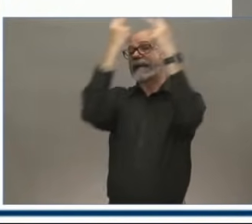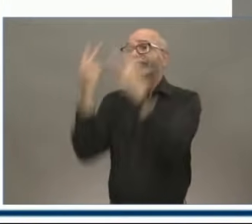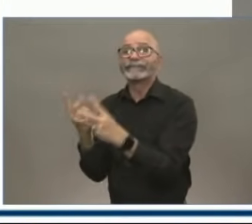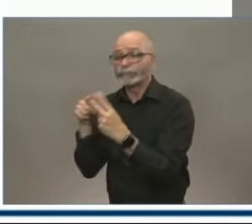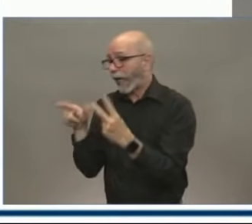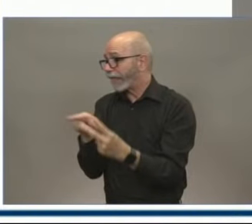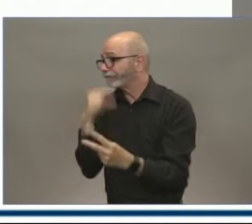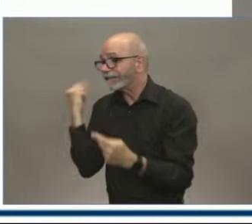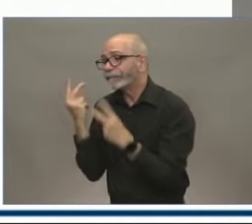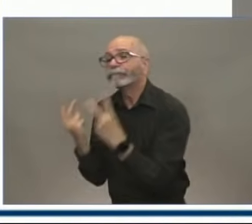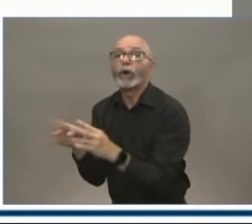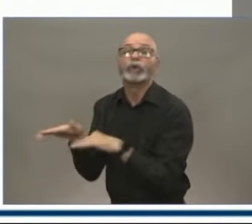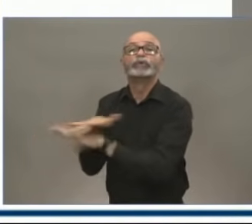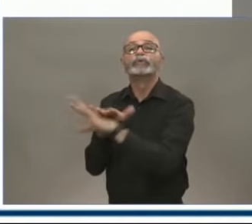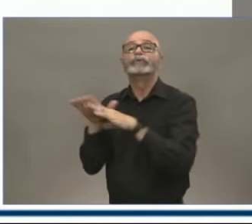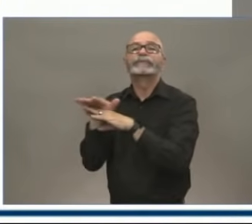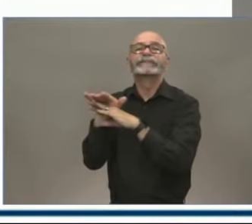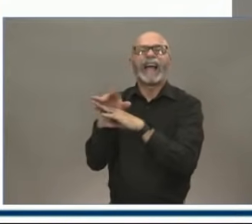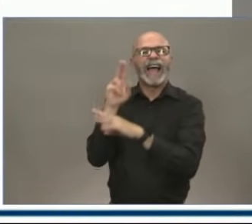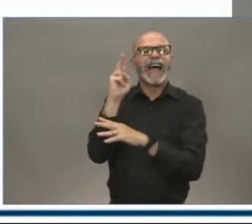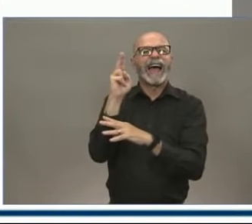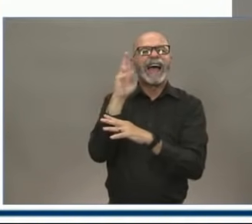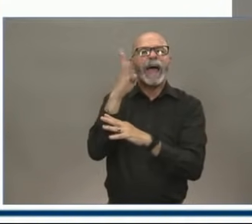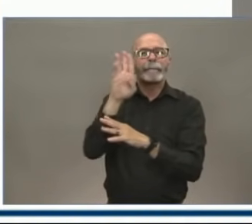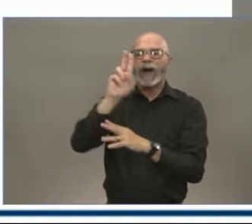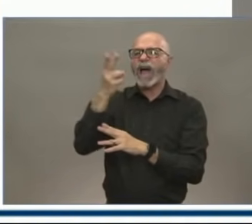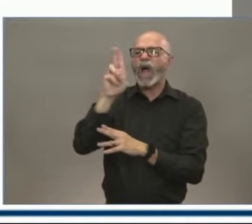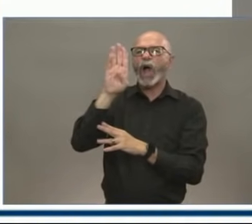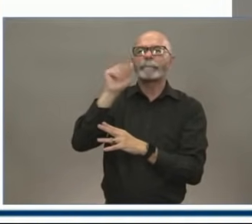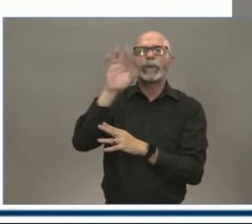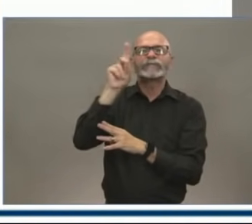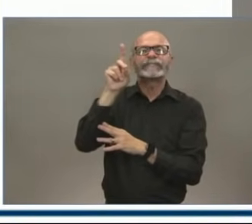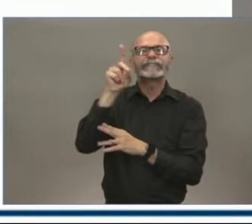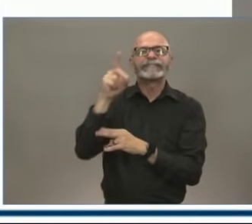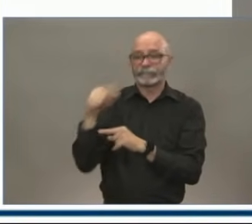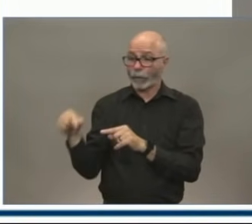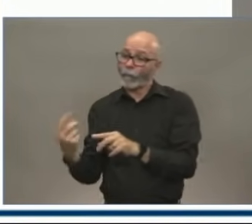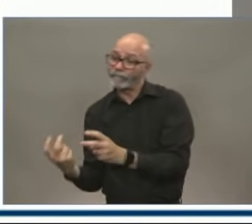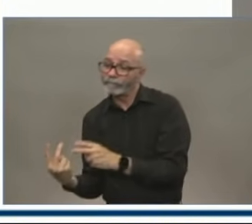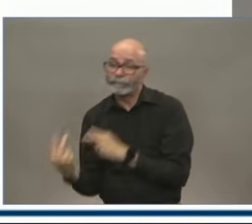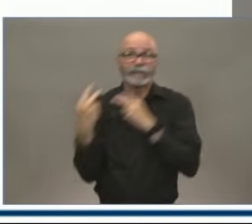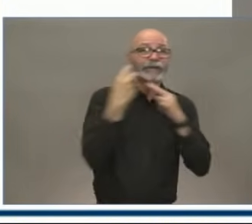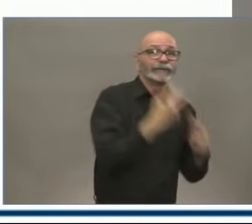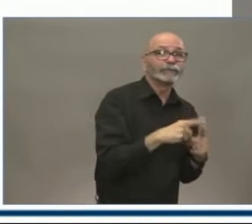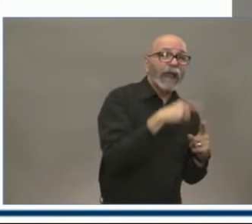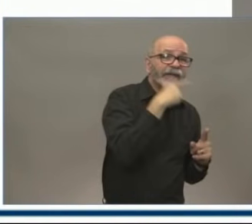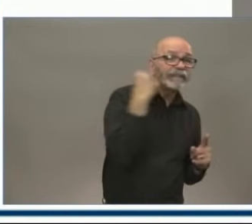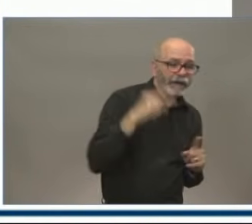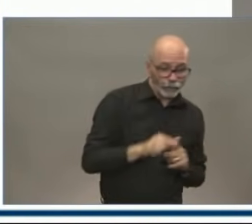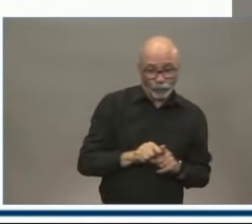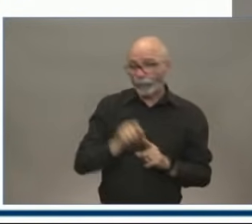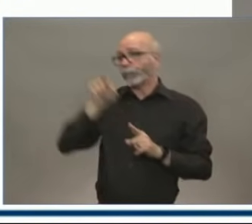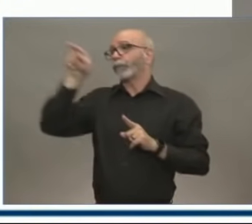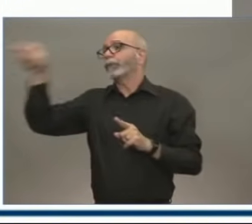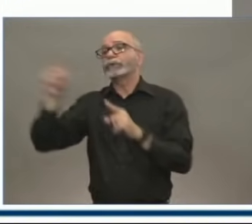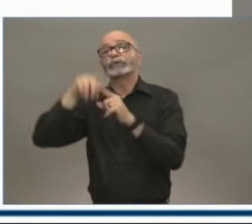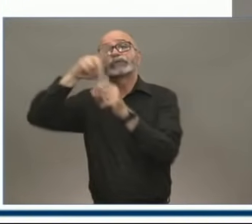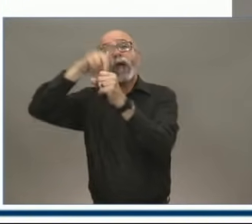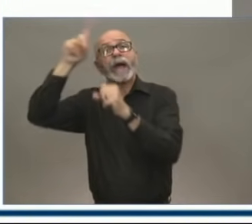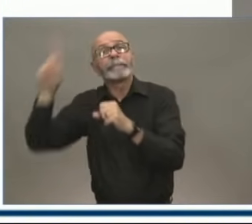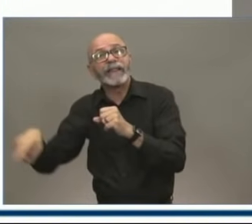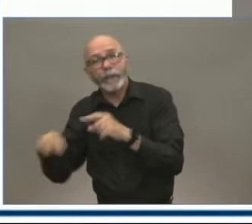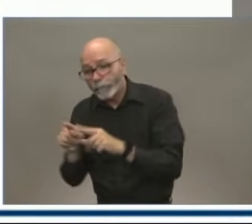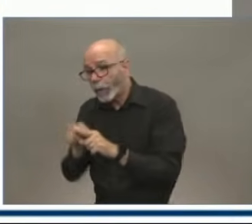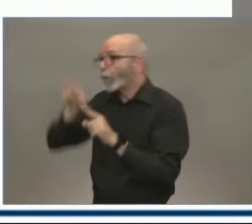with Hubbards all the way through under the peninsula, over to Dartmouth, all the way out to communities around Porters